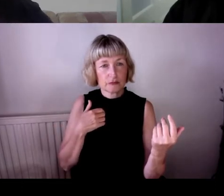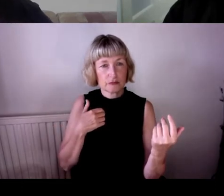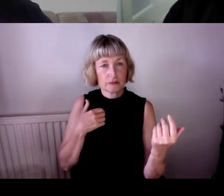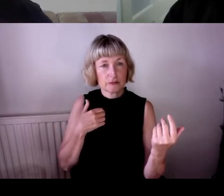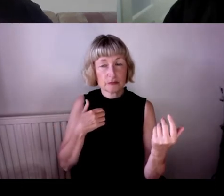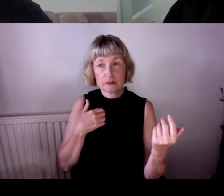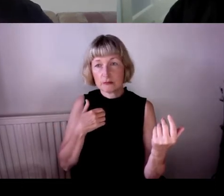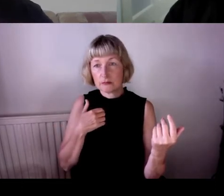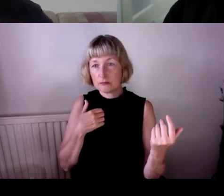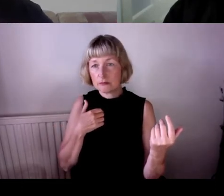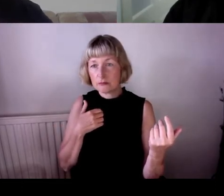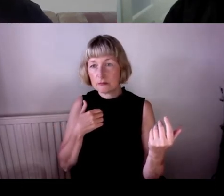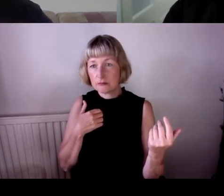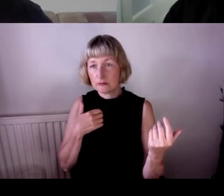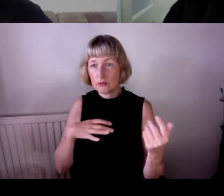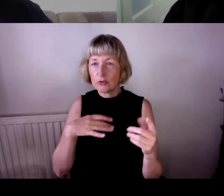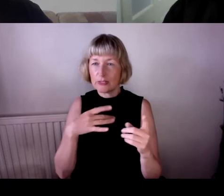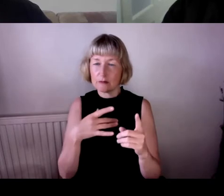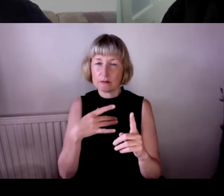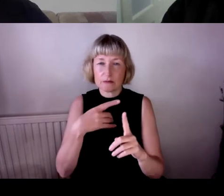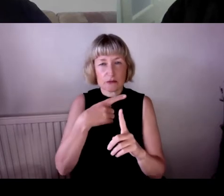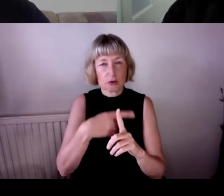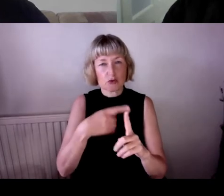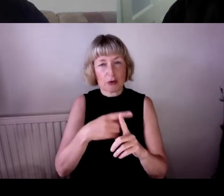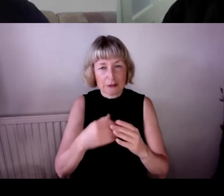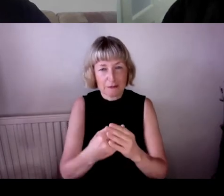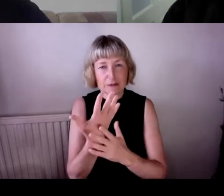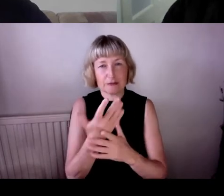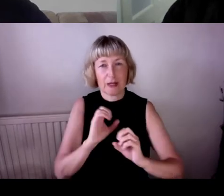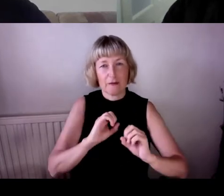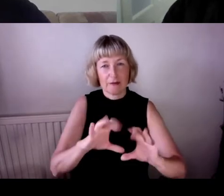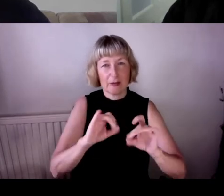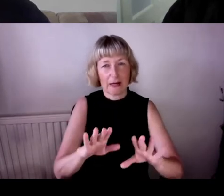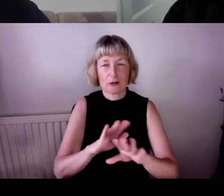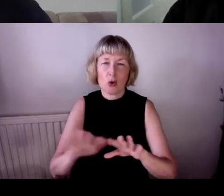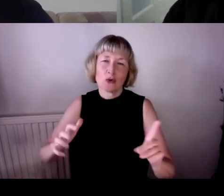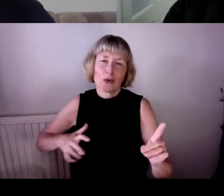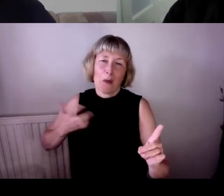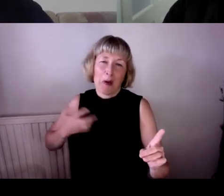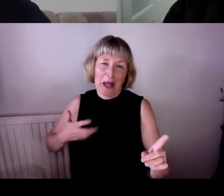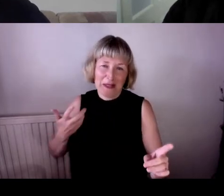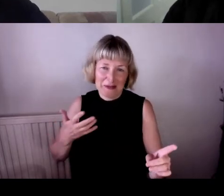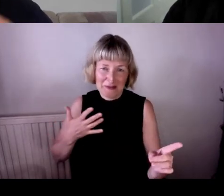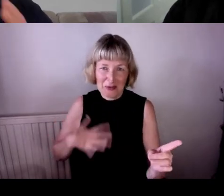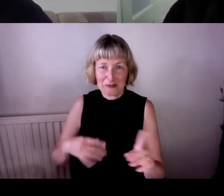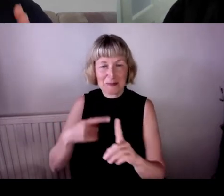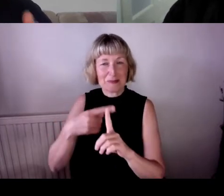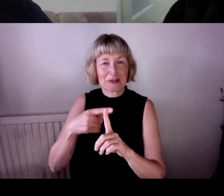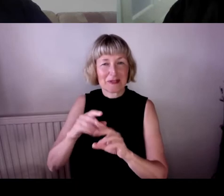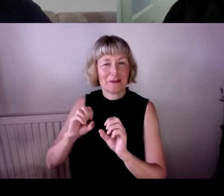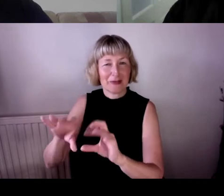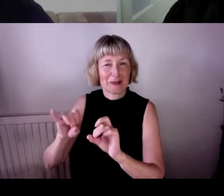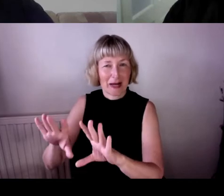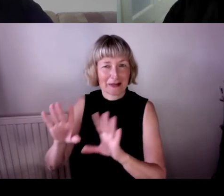constructive feedback? Yes, Dion say constructive feedback would be better. Yes, you're right. Yes, don't complain. Give constructive feedback. I'm sorry, I've heard